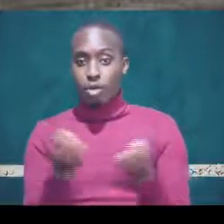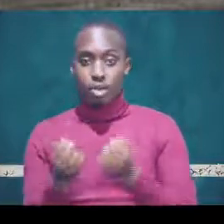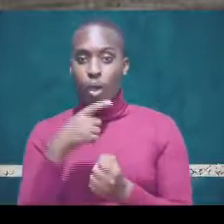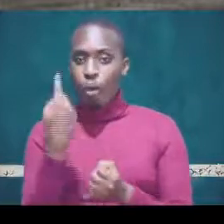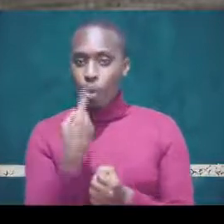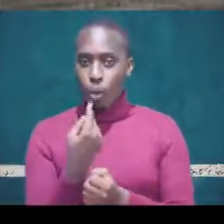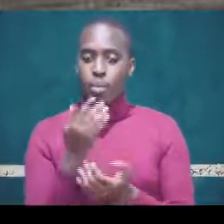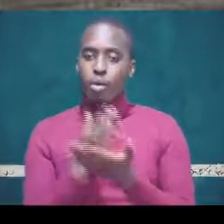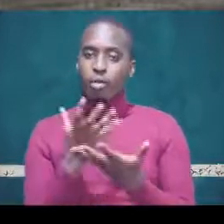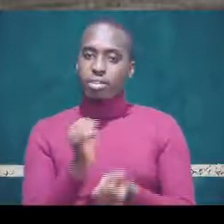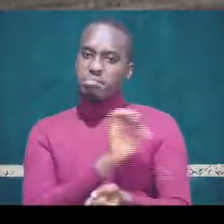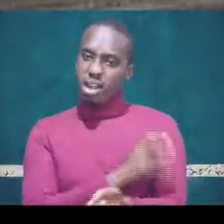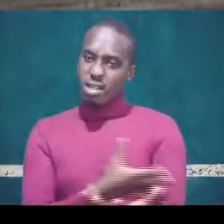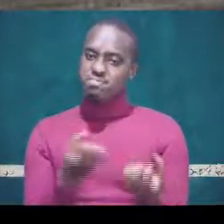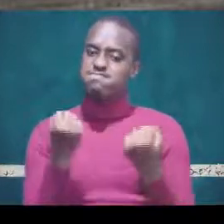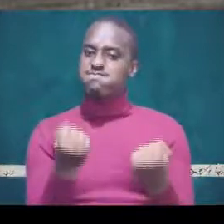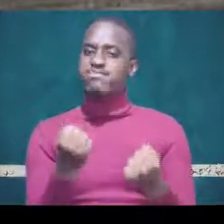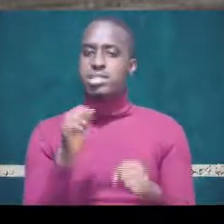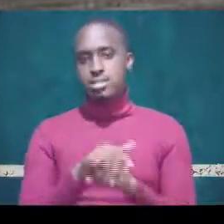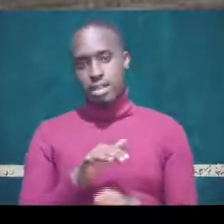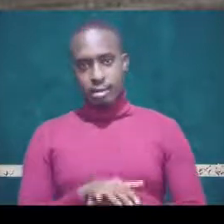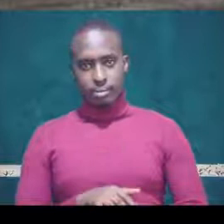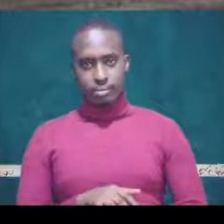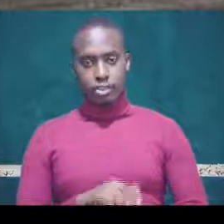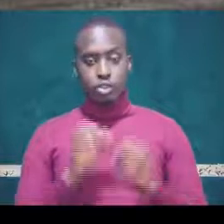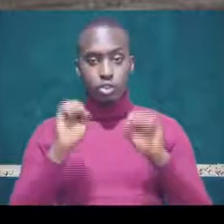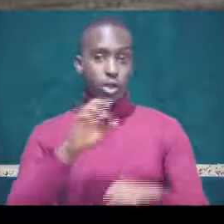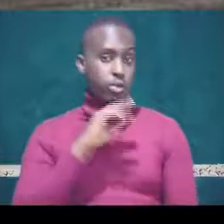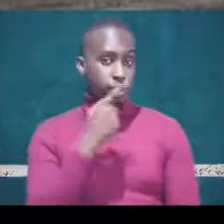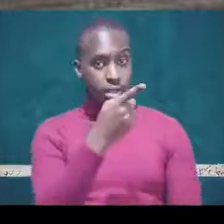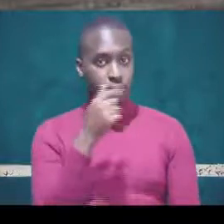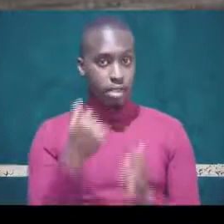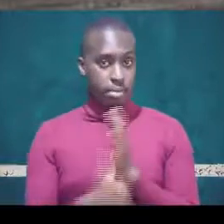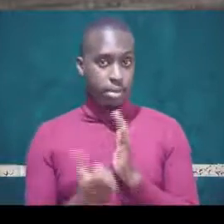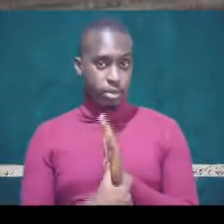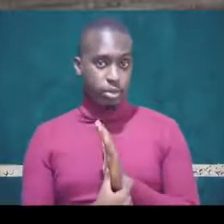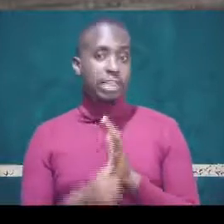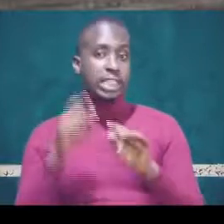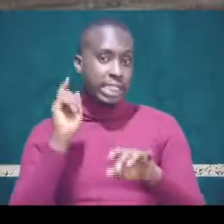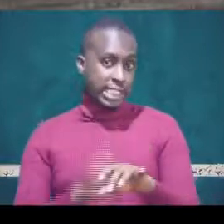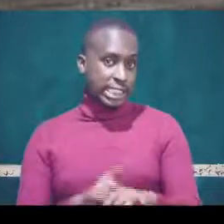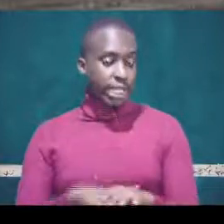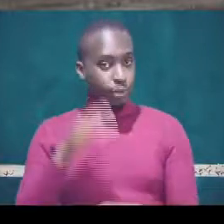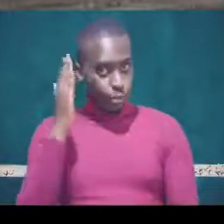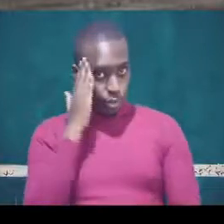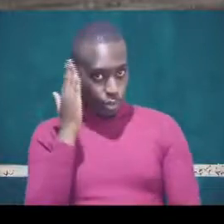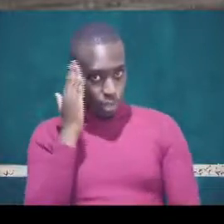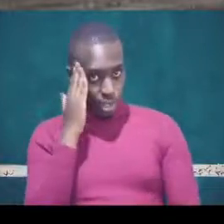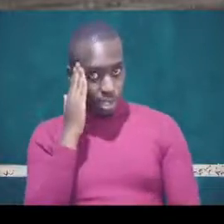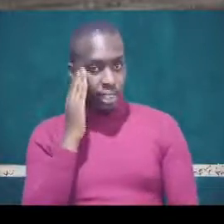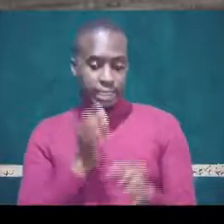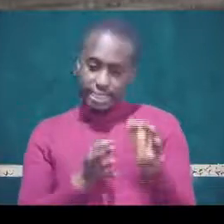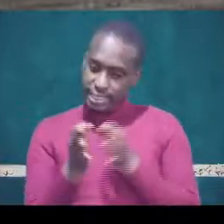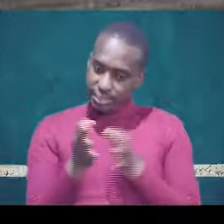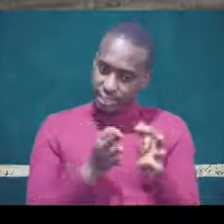is more powerful? So we can only answer that question when we know the